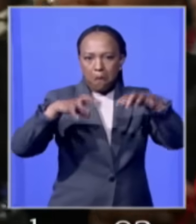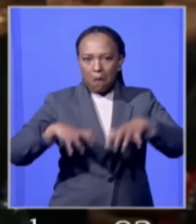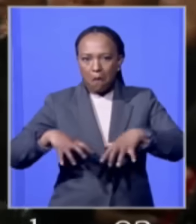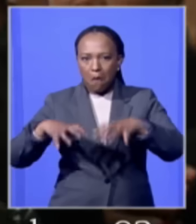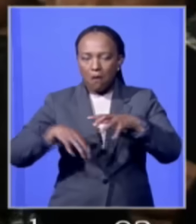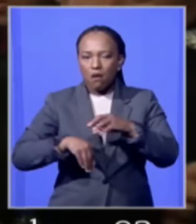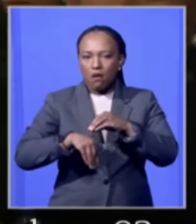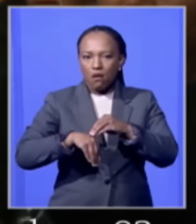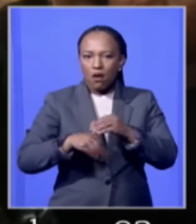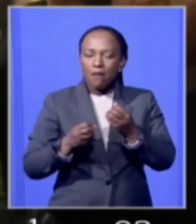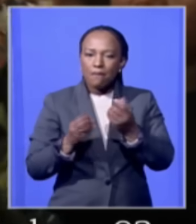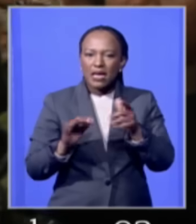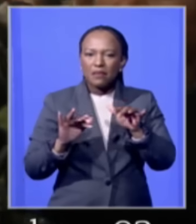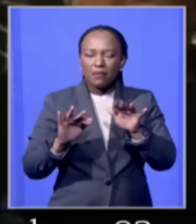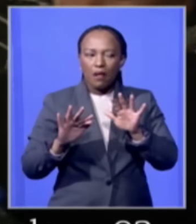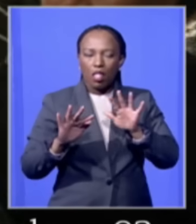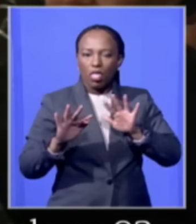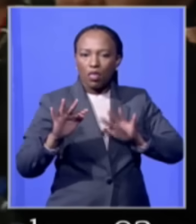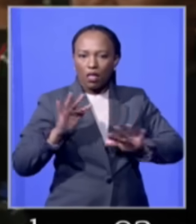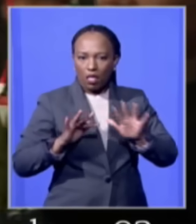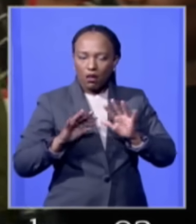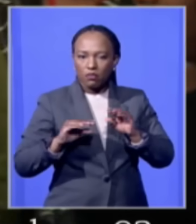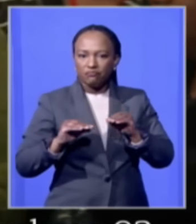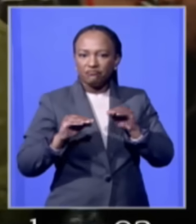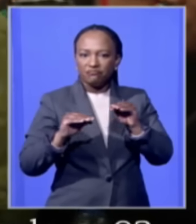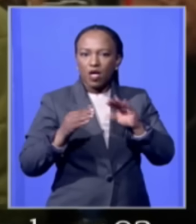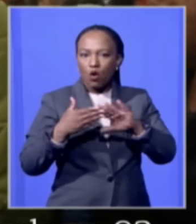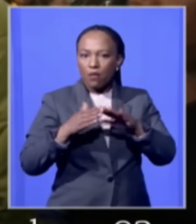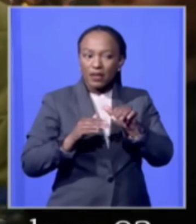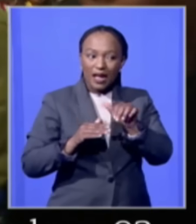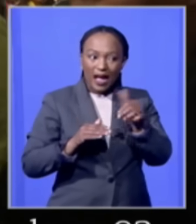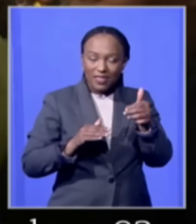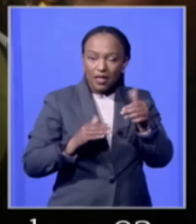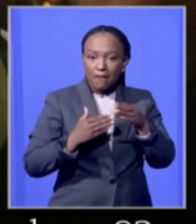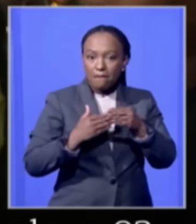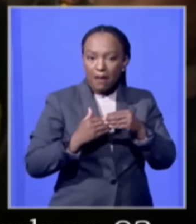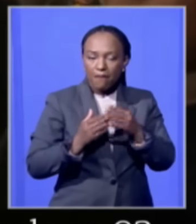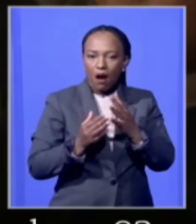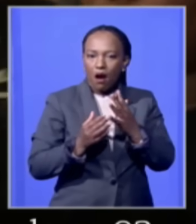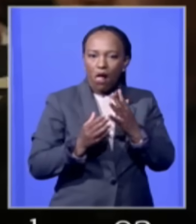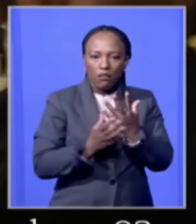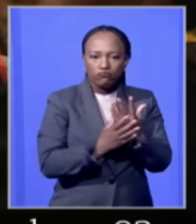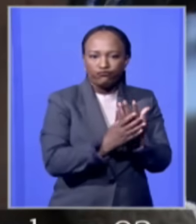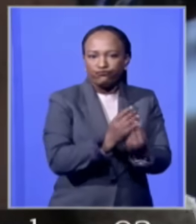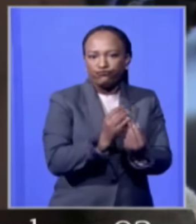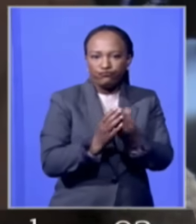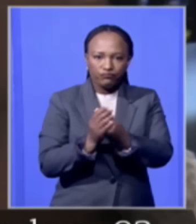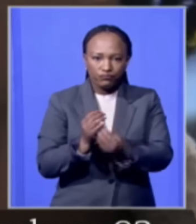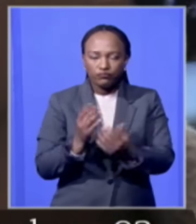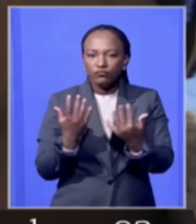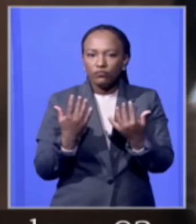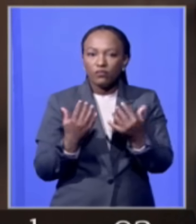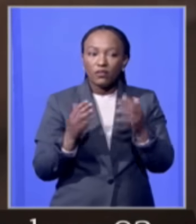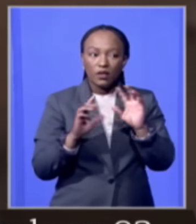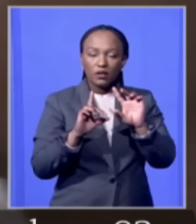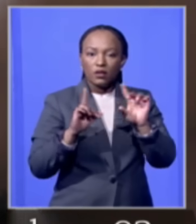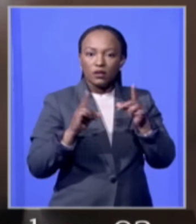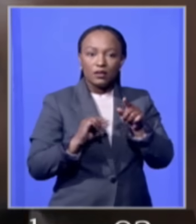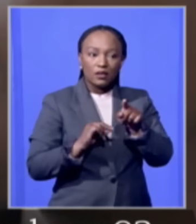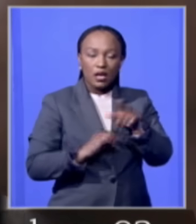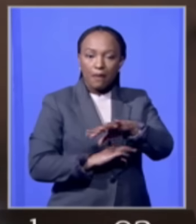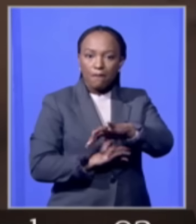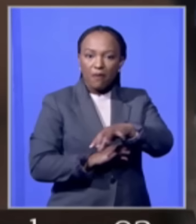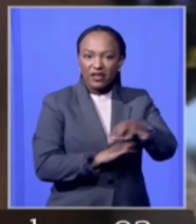ba diketekete ba hudušitšwe mo le badudi ba bangwe ba sa timeletše. Mafapa a mmalwa a diprovince le a bosetšhaba